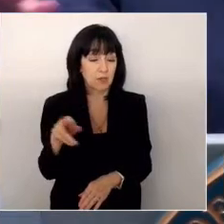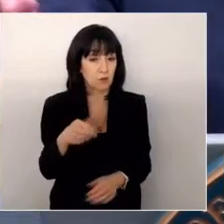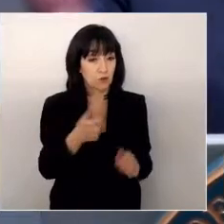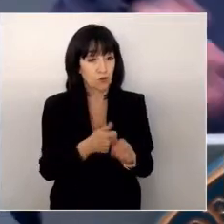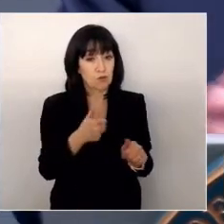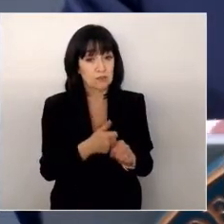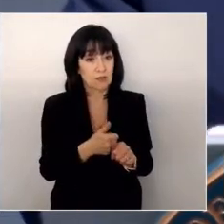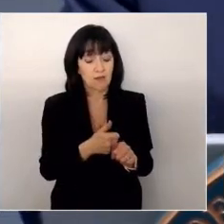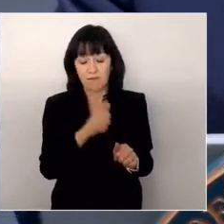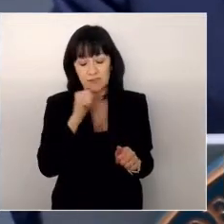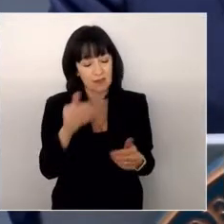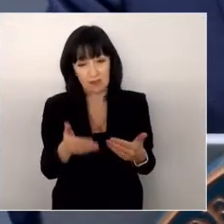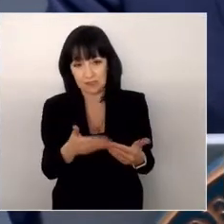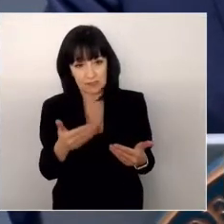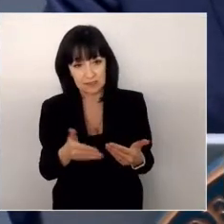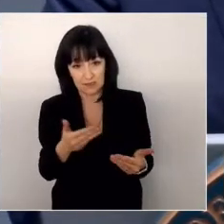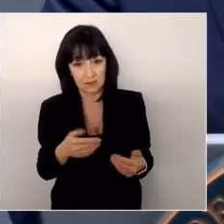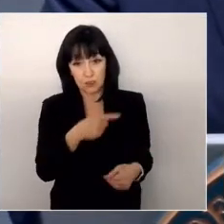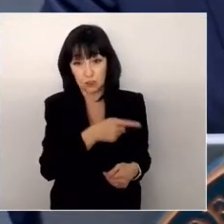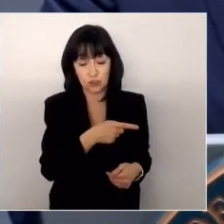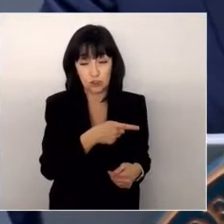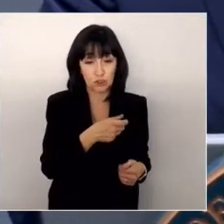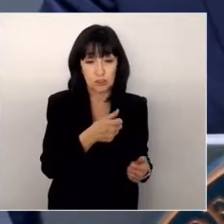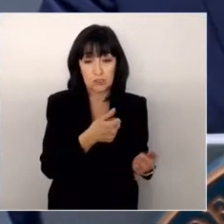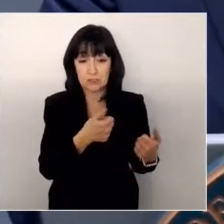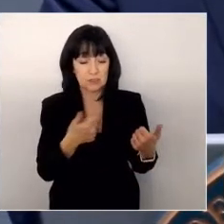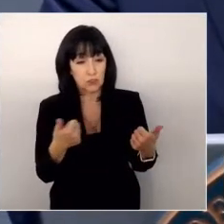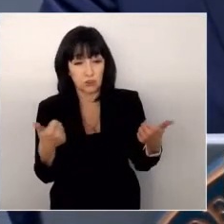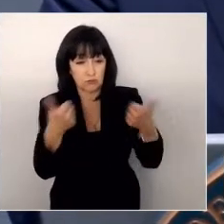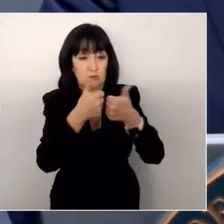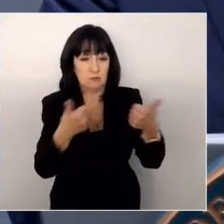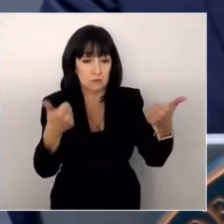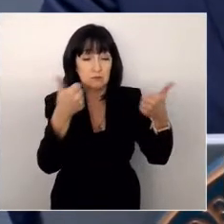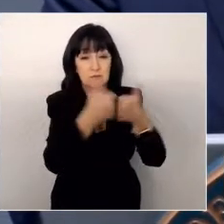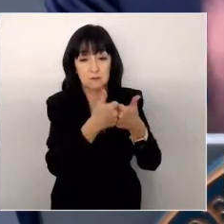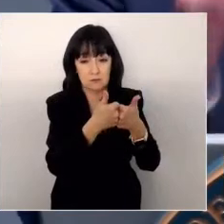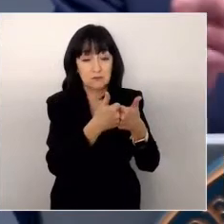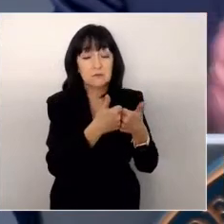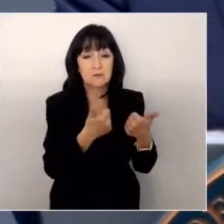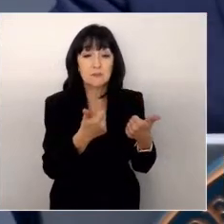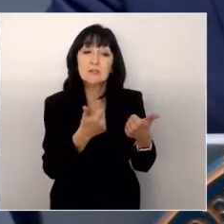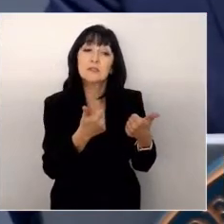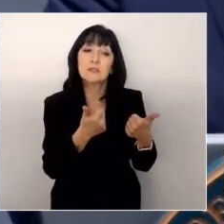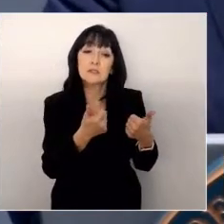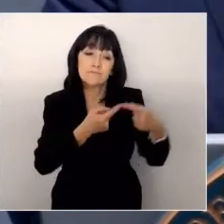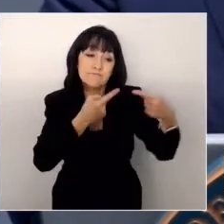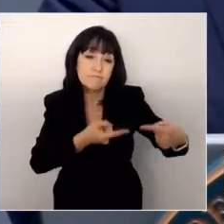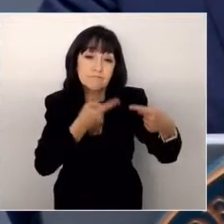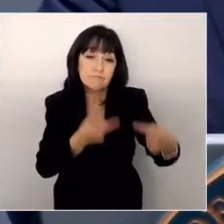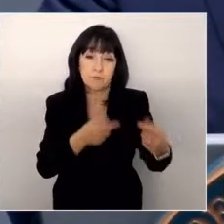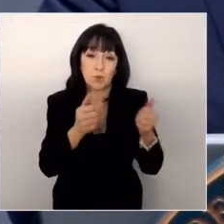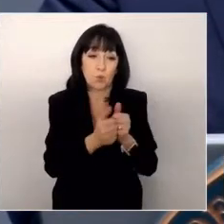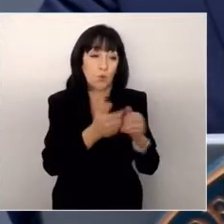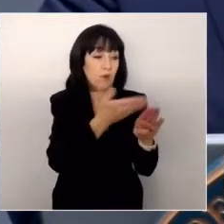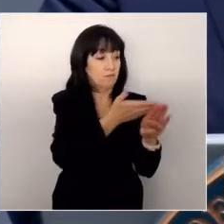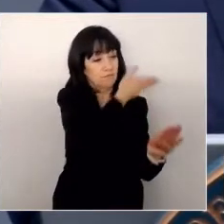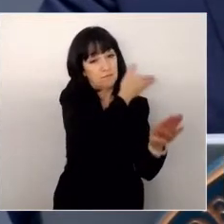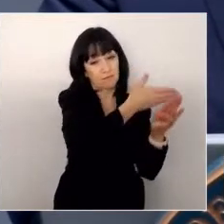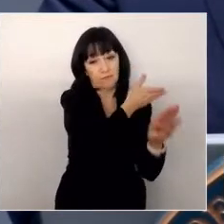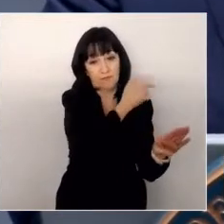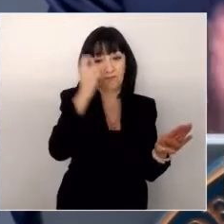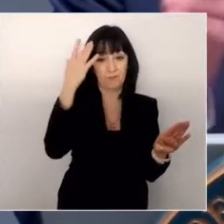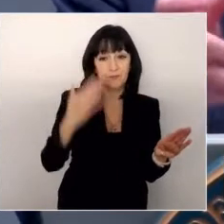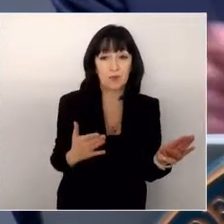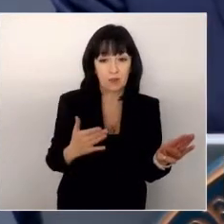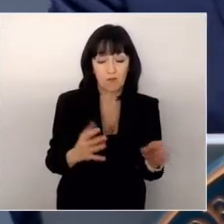your predecessors over a laundry list of sticky issues. One thing you could count on with Ruth Ann